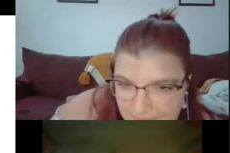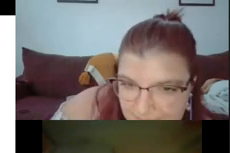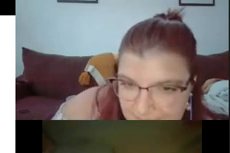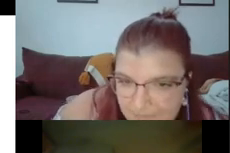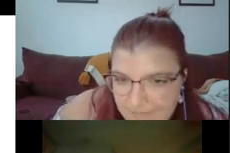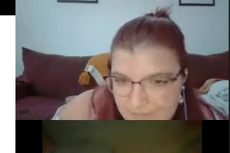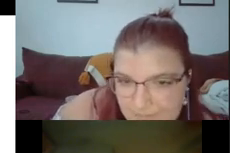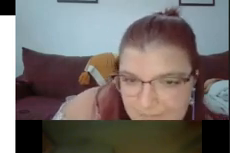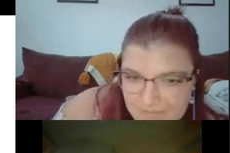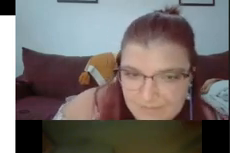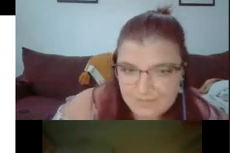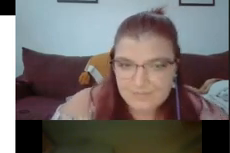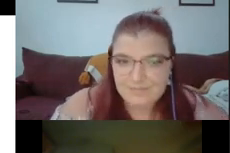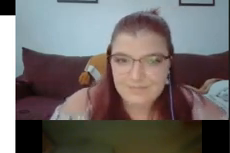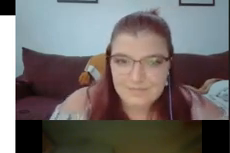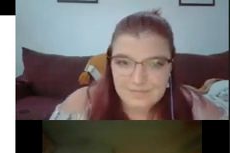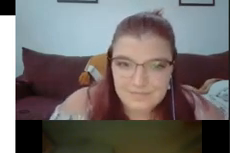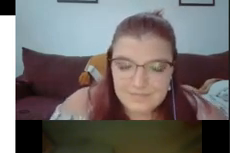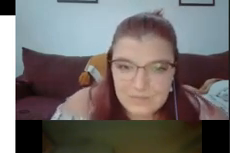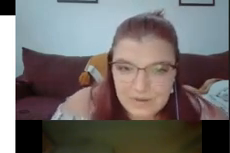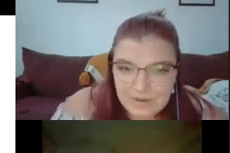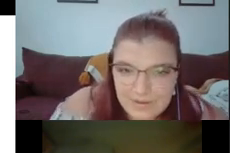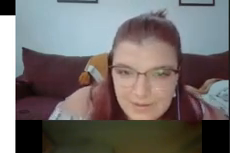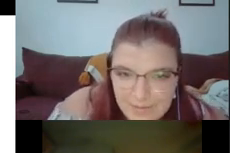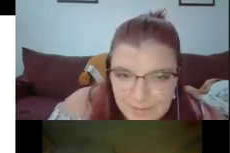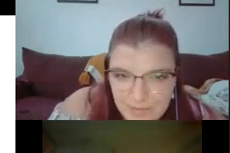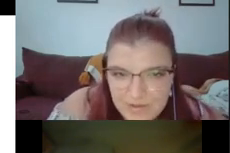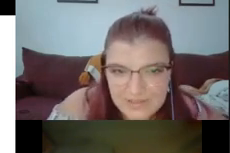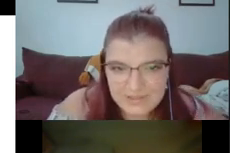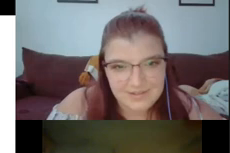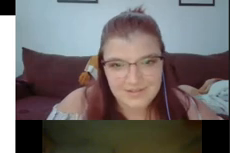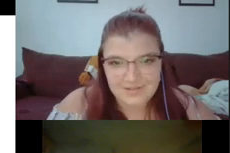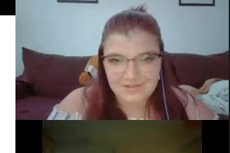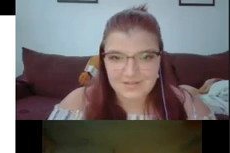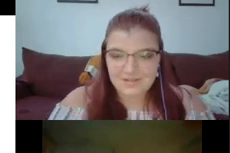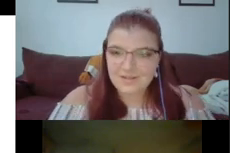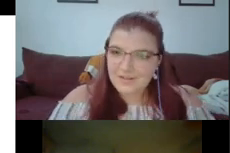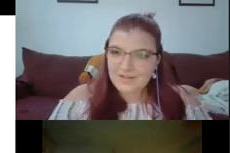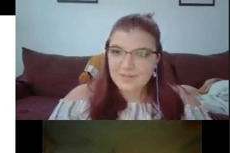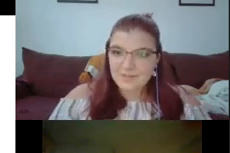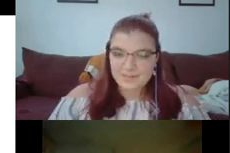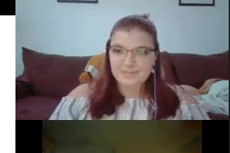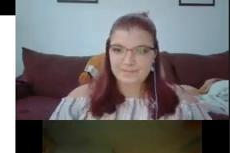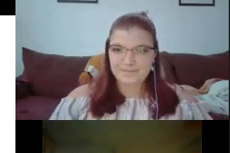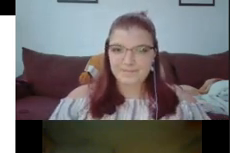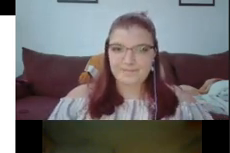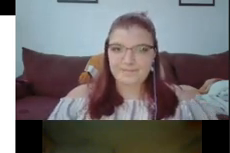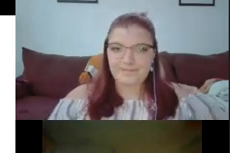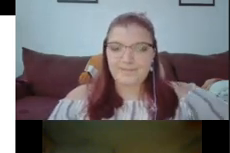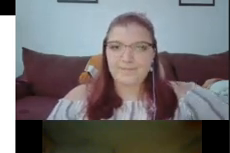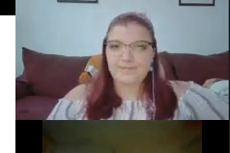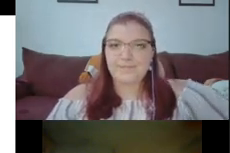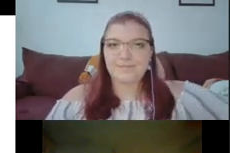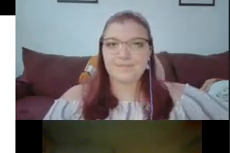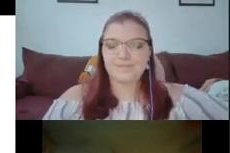It also drew philanthropic money elsewhere. And the college was going through